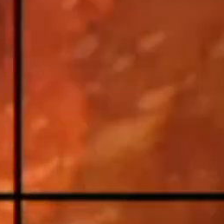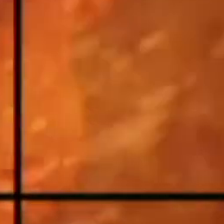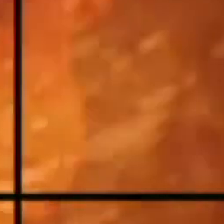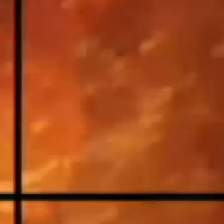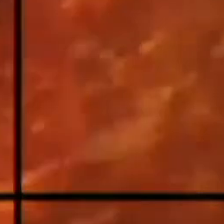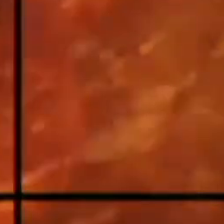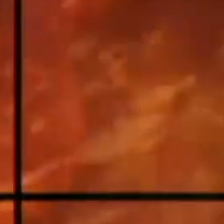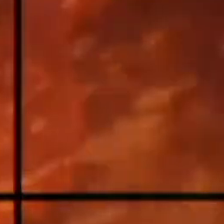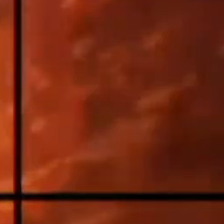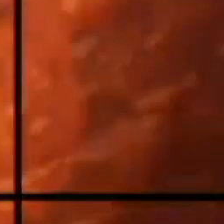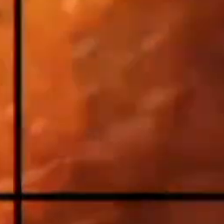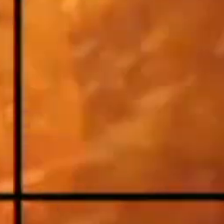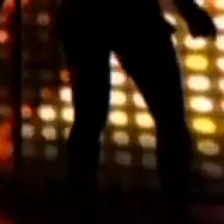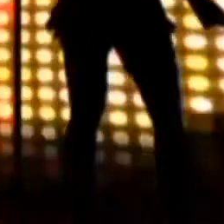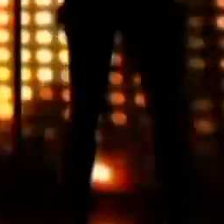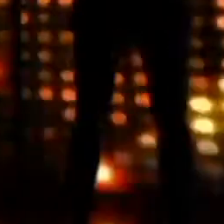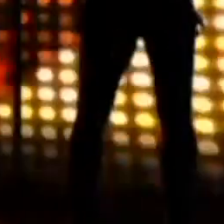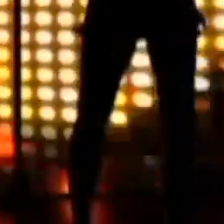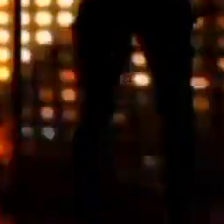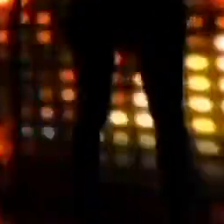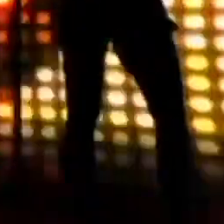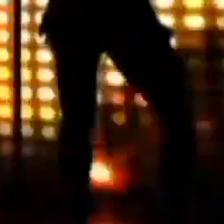and conquer, cause we really got this.